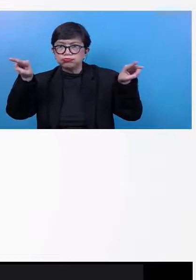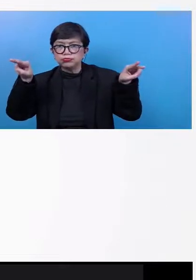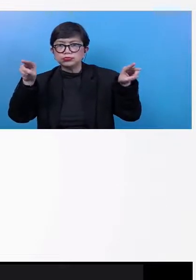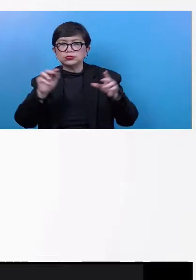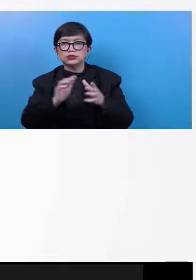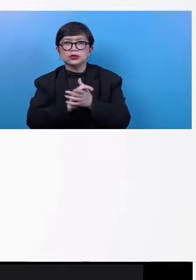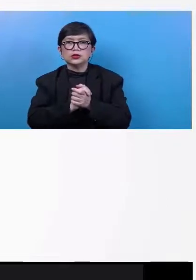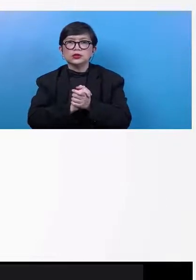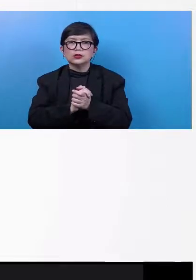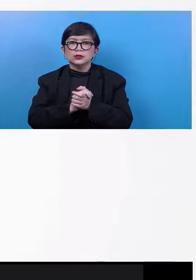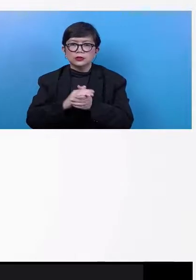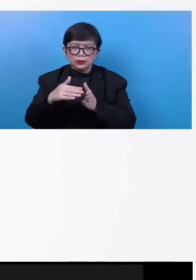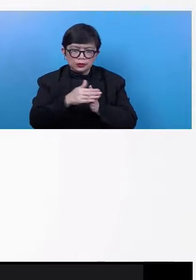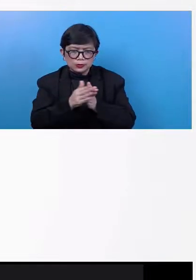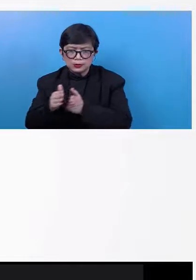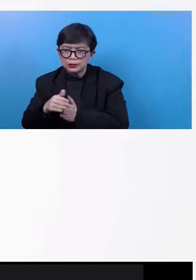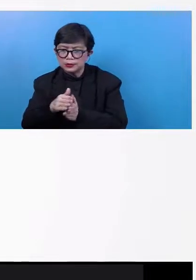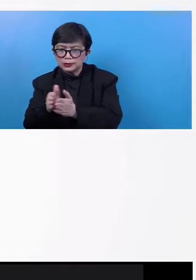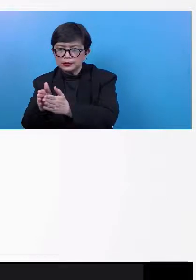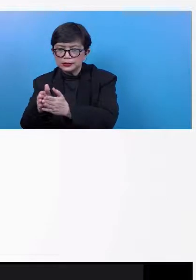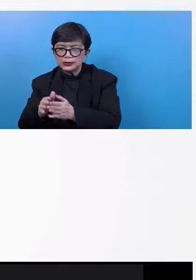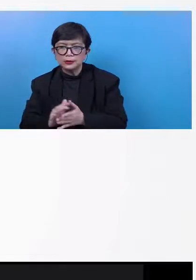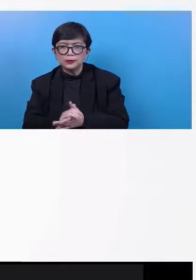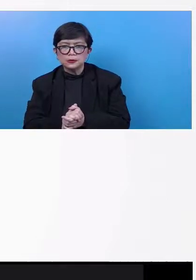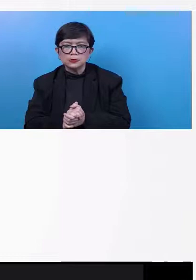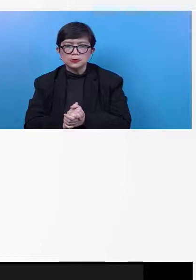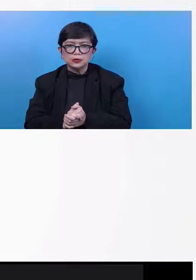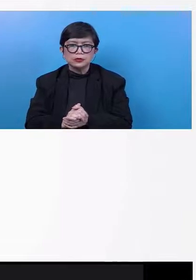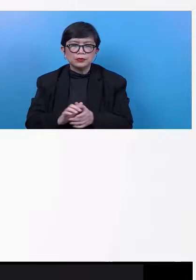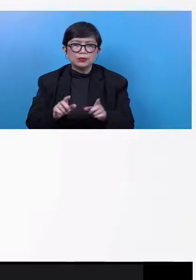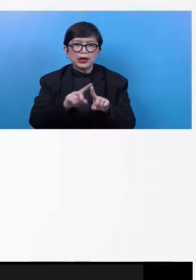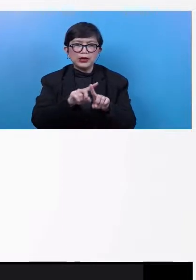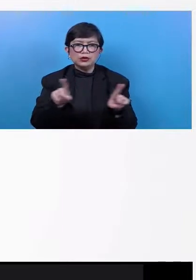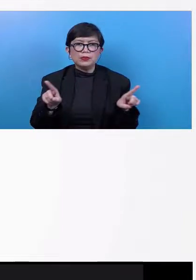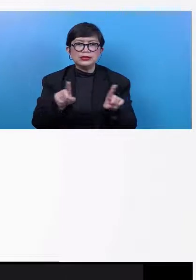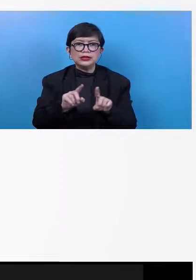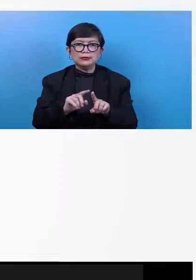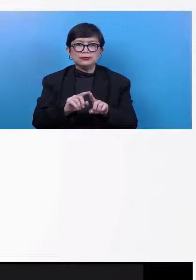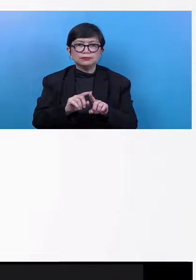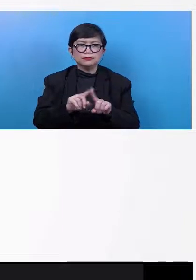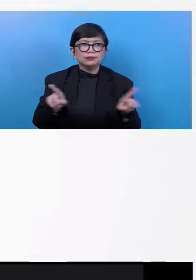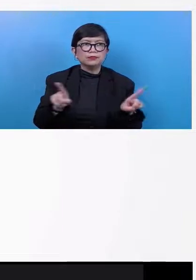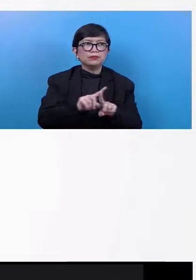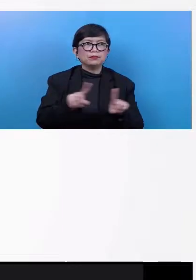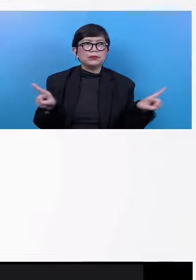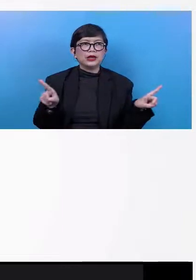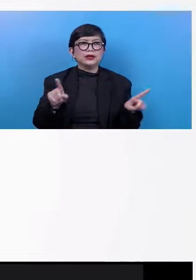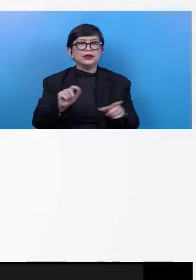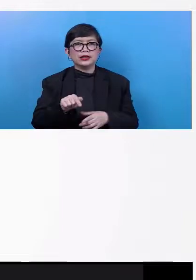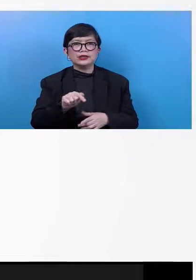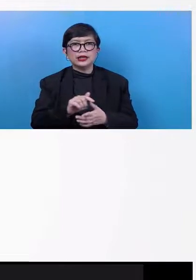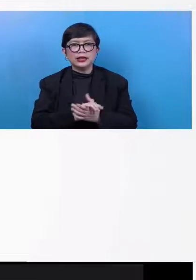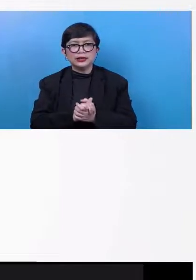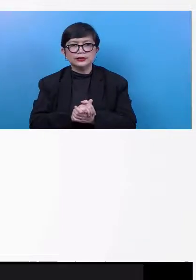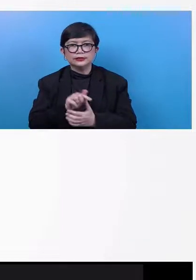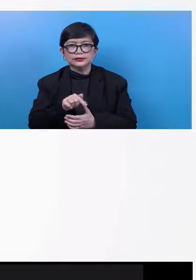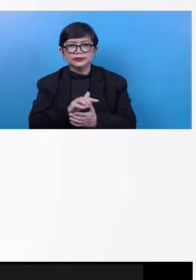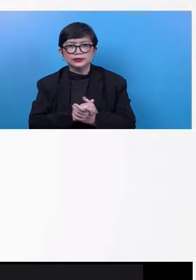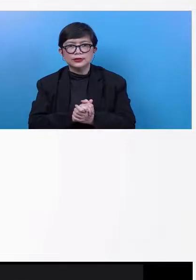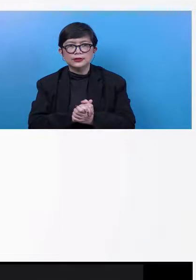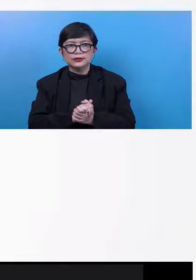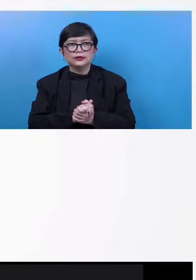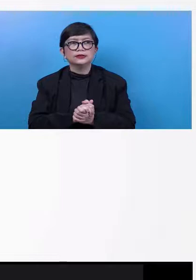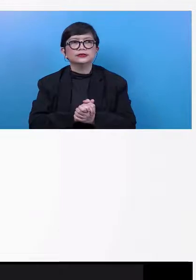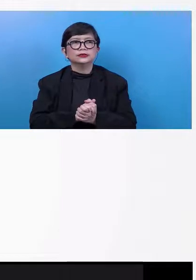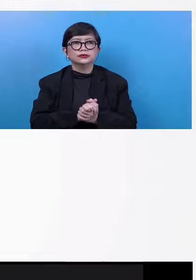works best, regardless of the hazards, regardless of the vulnerabilities, and regardless of whether or